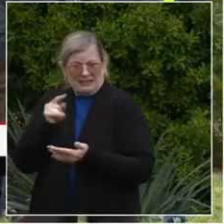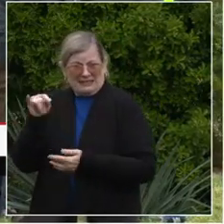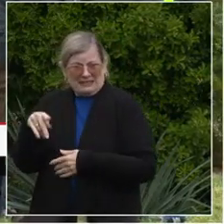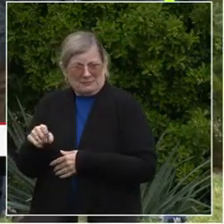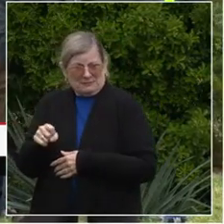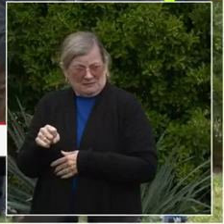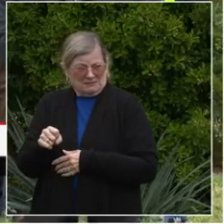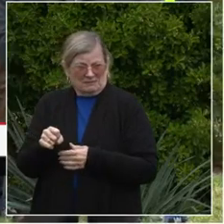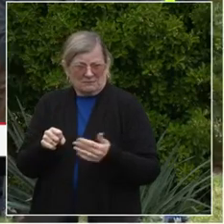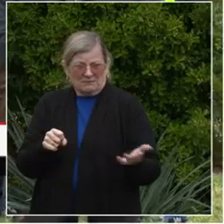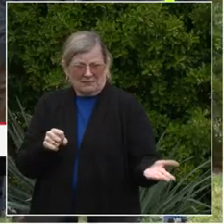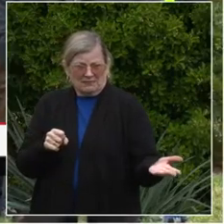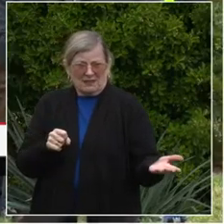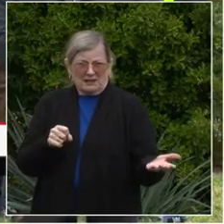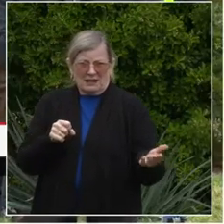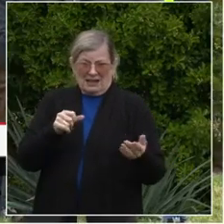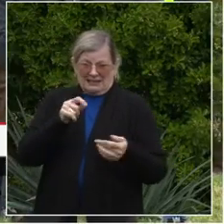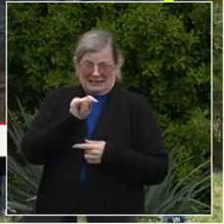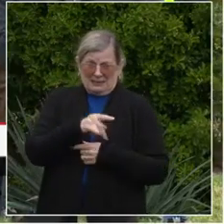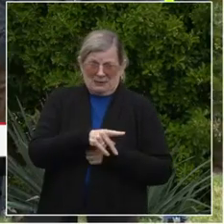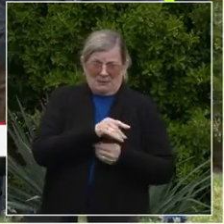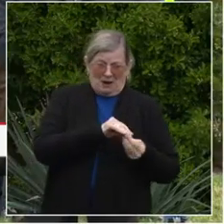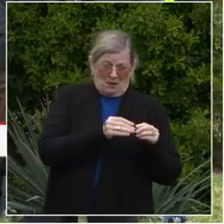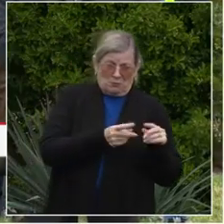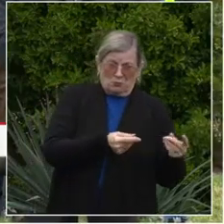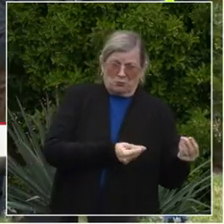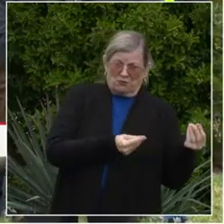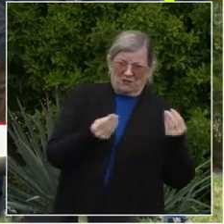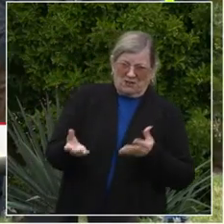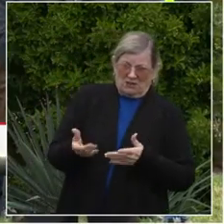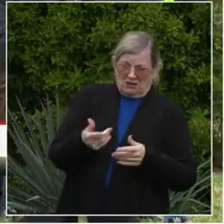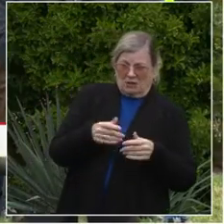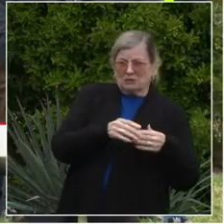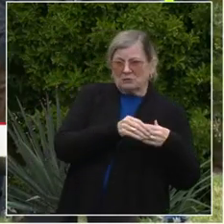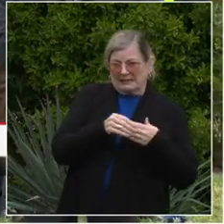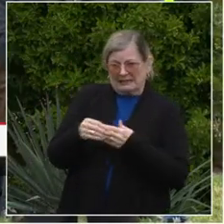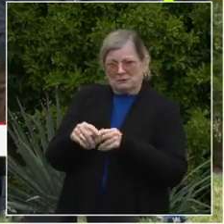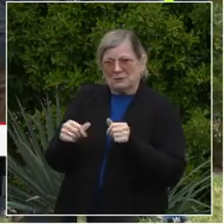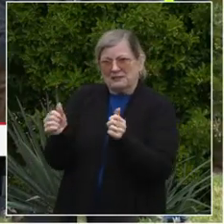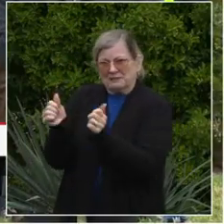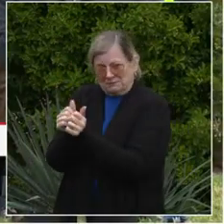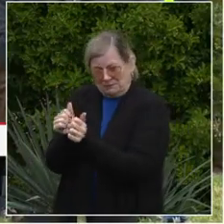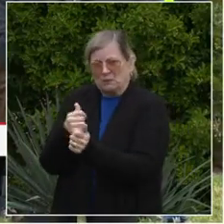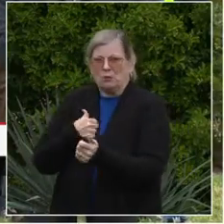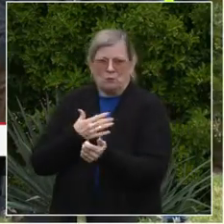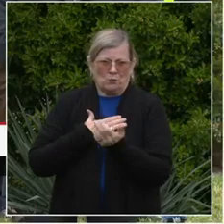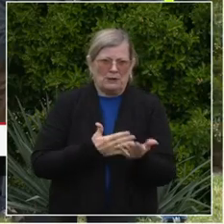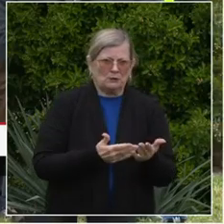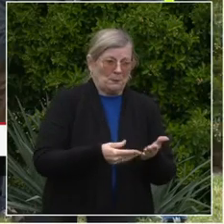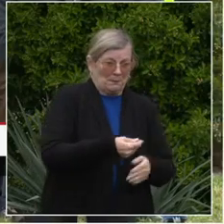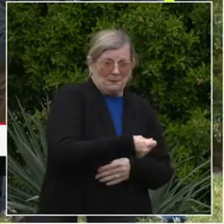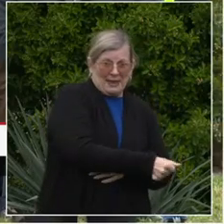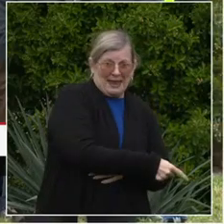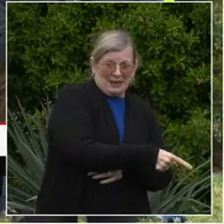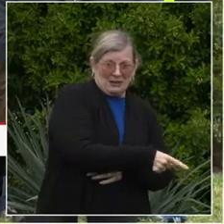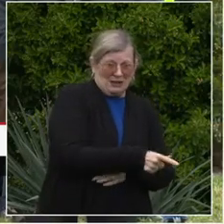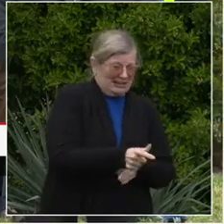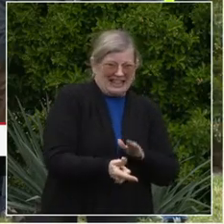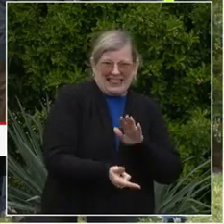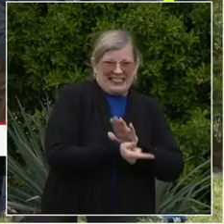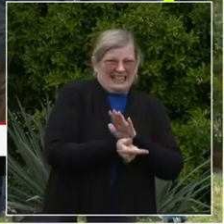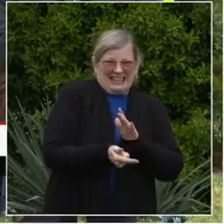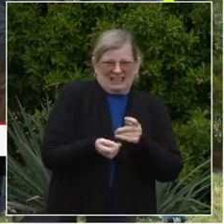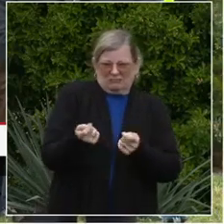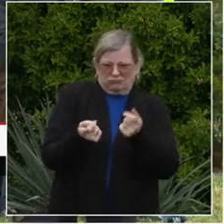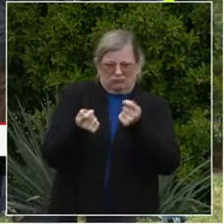the tip number that you provided led to an arrest. We're willing to pay citizens to get these illegal firearms off the street. And you may say, hey, Chief, well, why